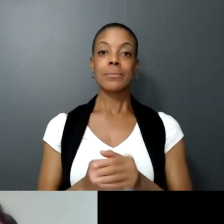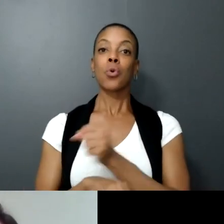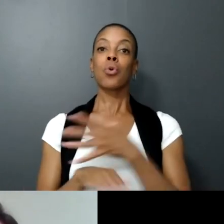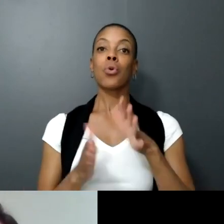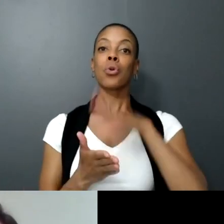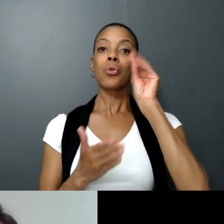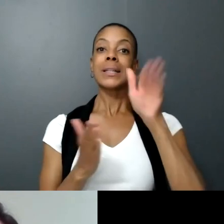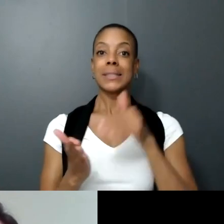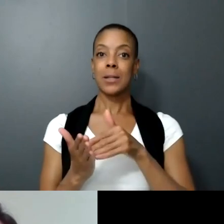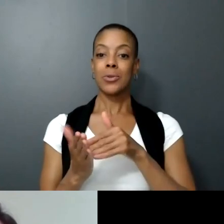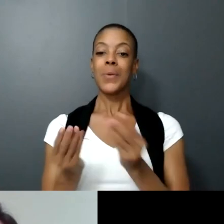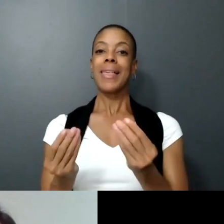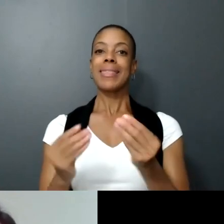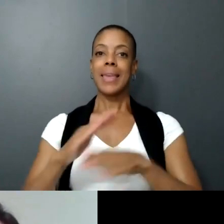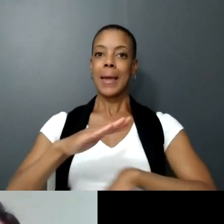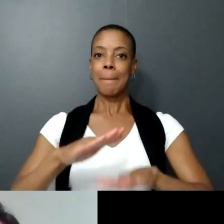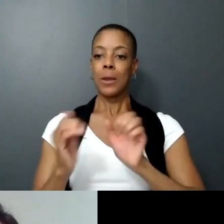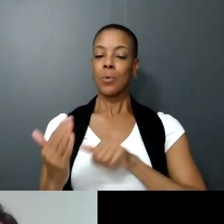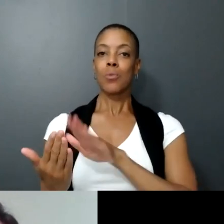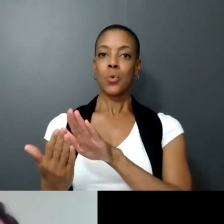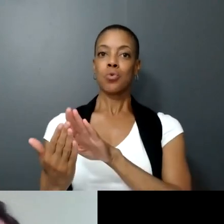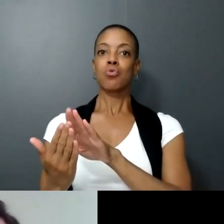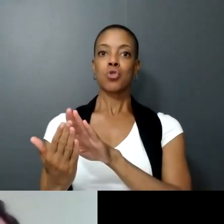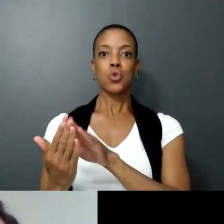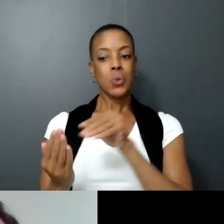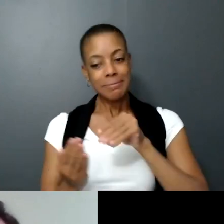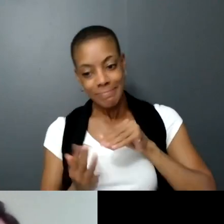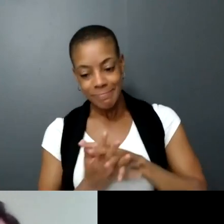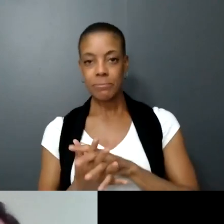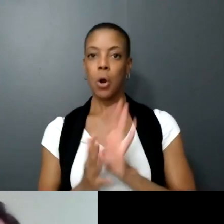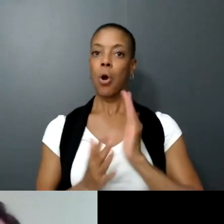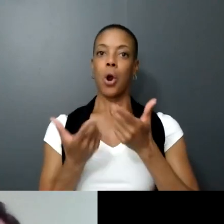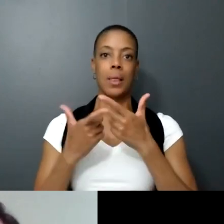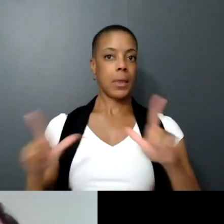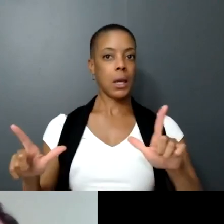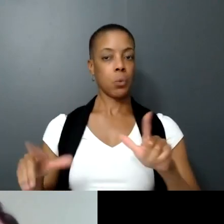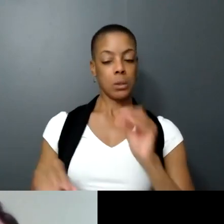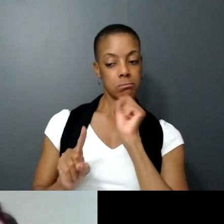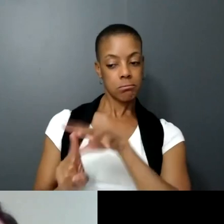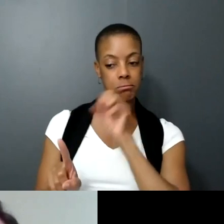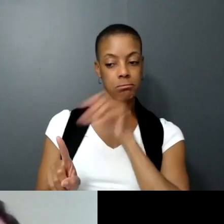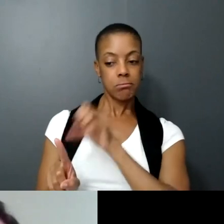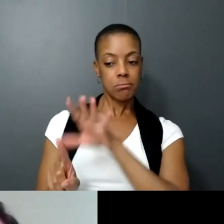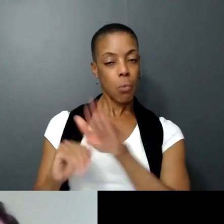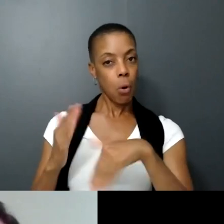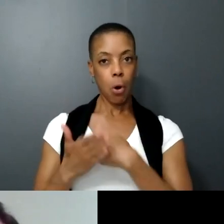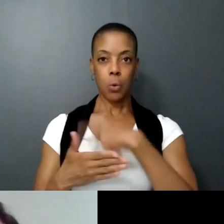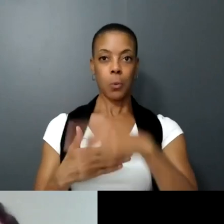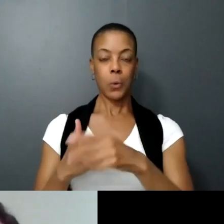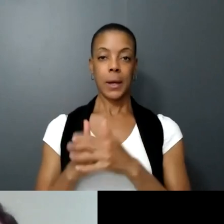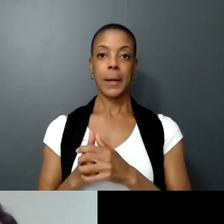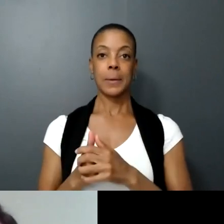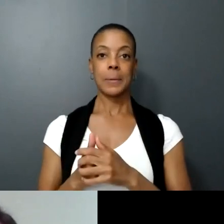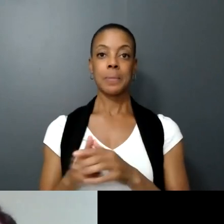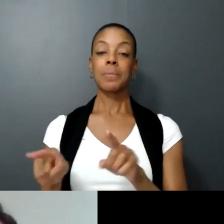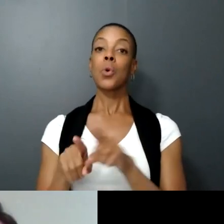a land-based approach with significant integration of our language into all programming. We are also beginning a fish